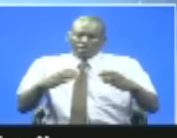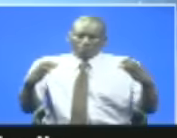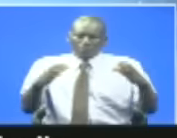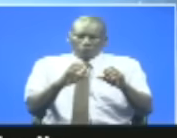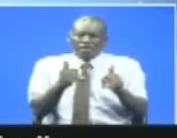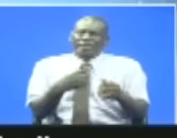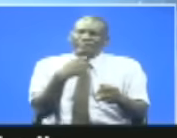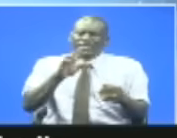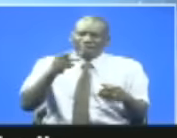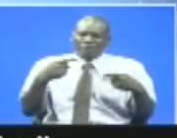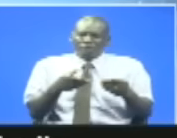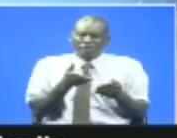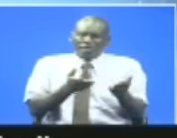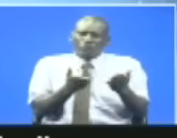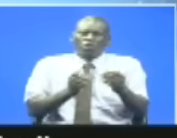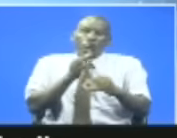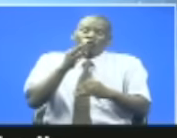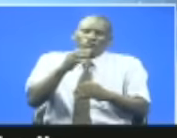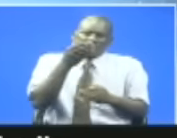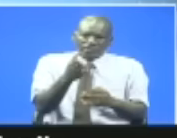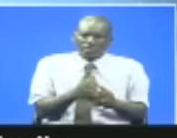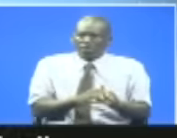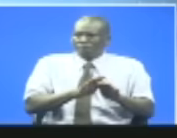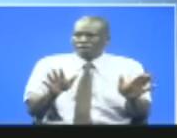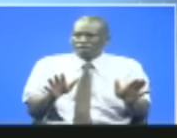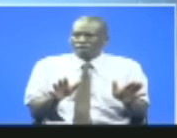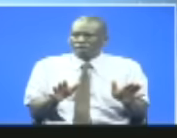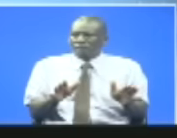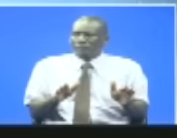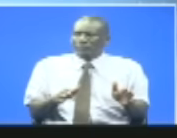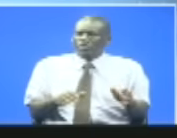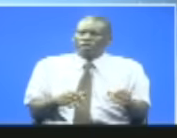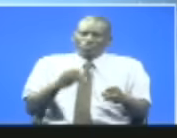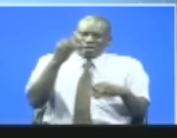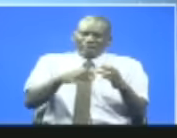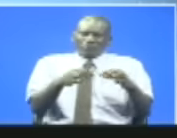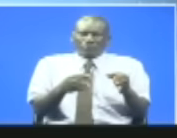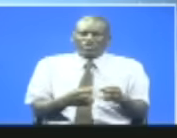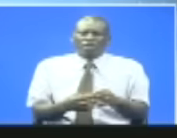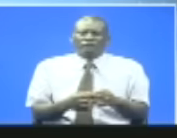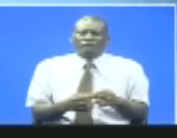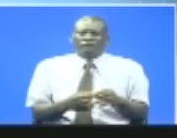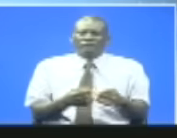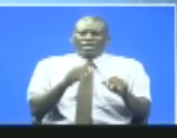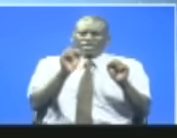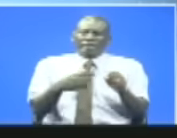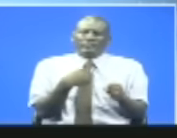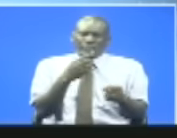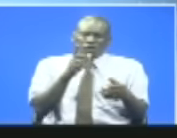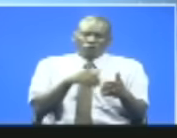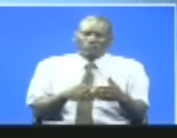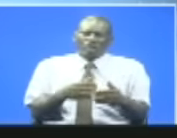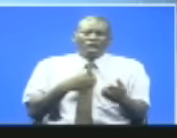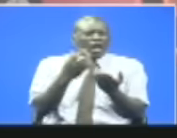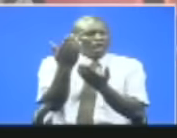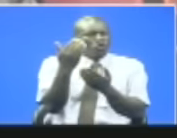Kenyans this is where your future is. You have the last word in 5 seconds. Dr. Bosire. I would say that I hope